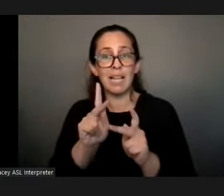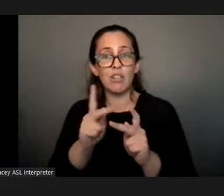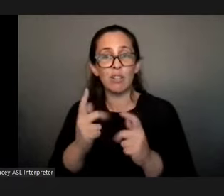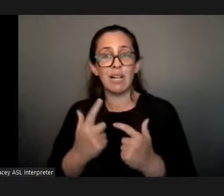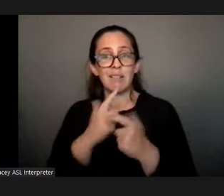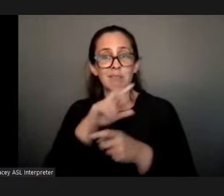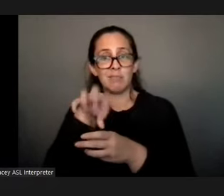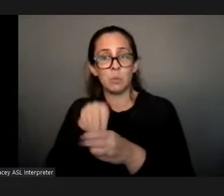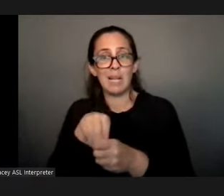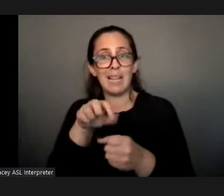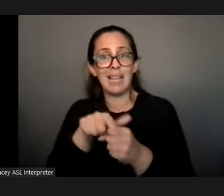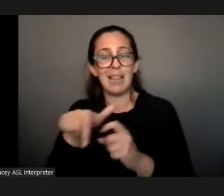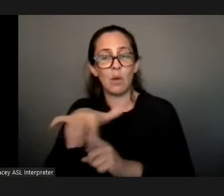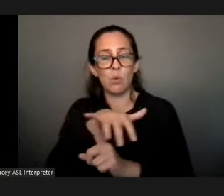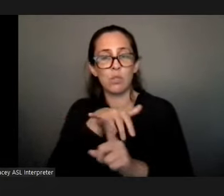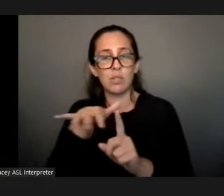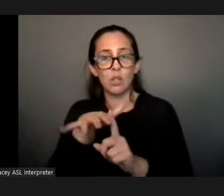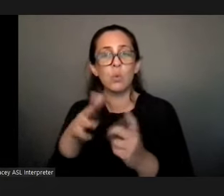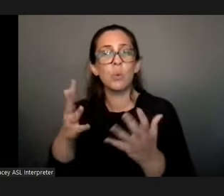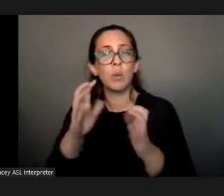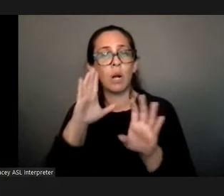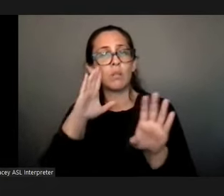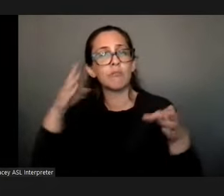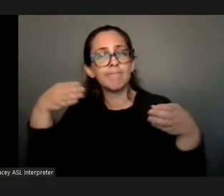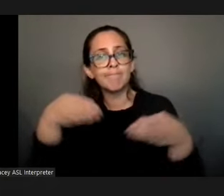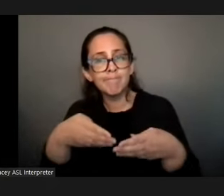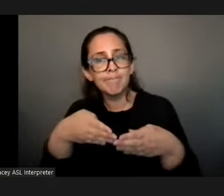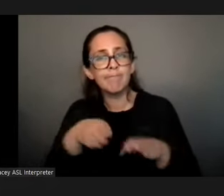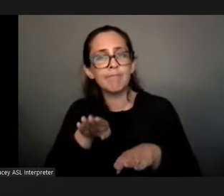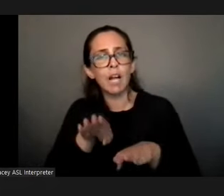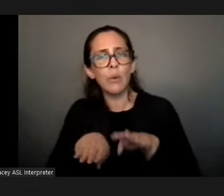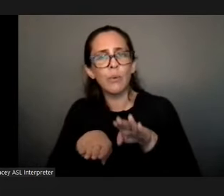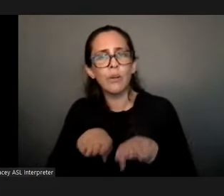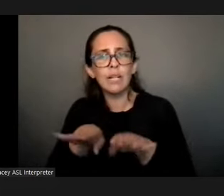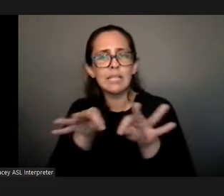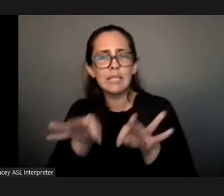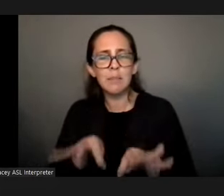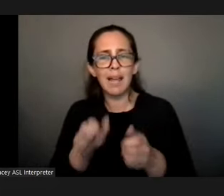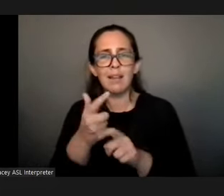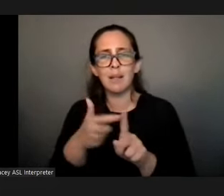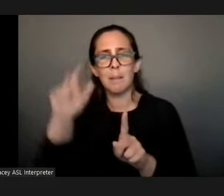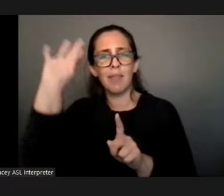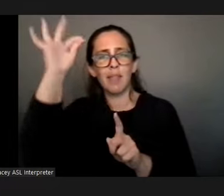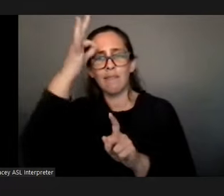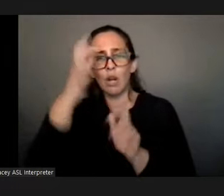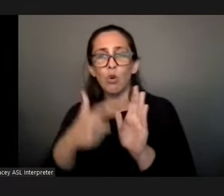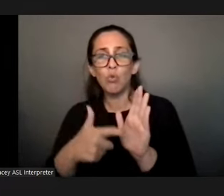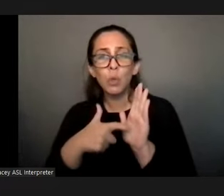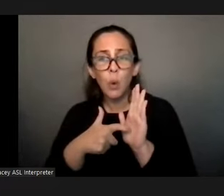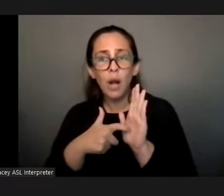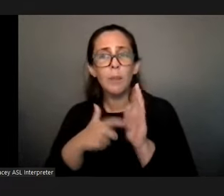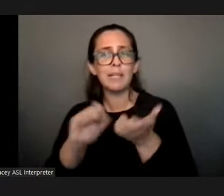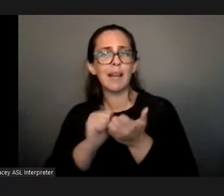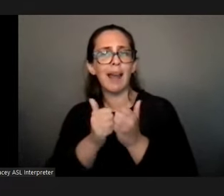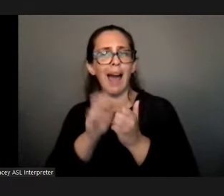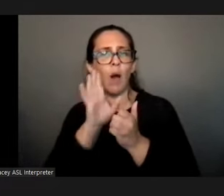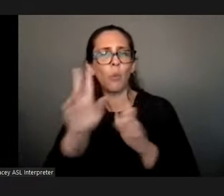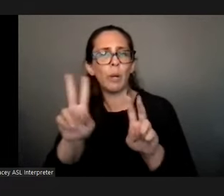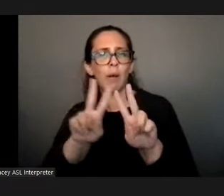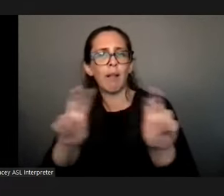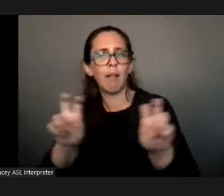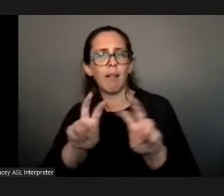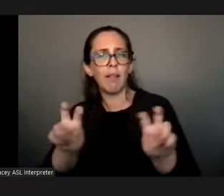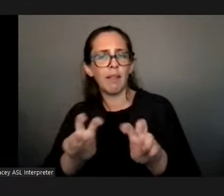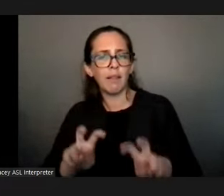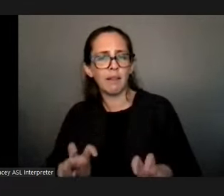justice communities, we're going to spend some time walking you through the federal requirements to address environmental justice and some of the tools we'll be using to engage with